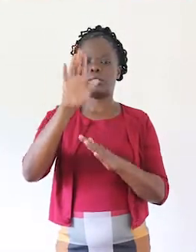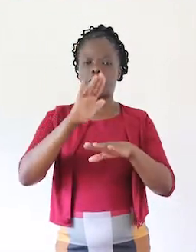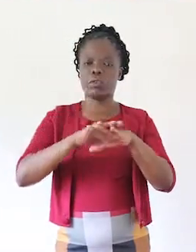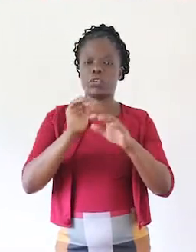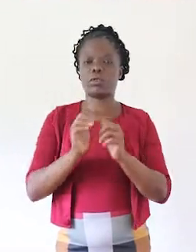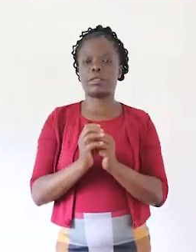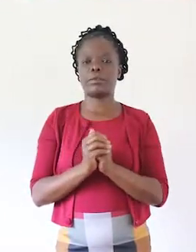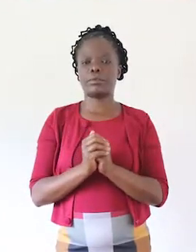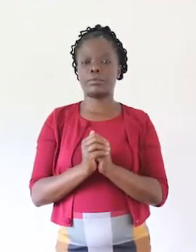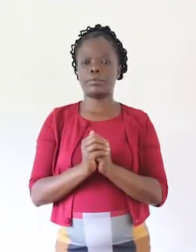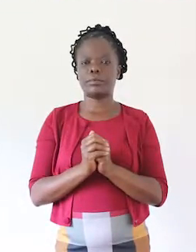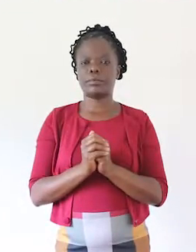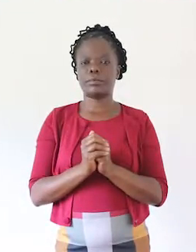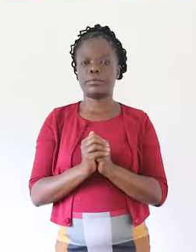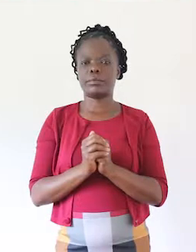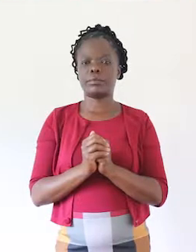Very good.